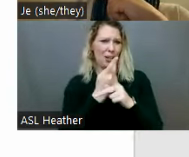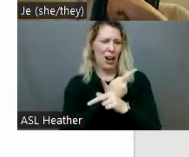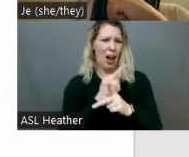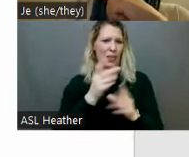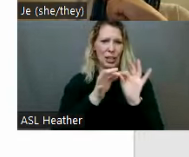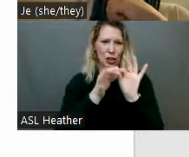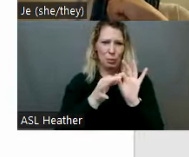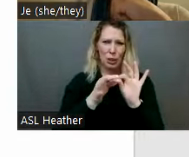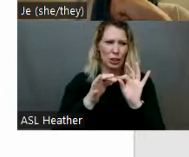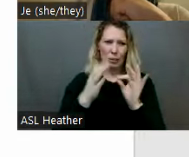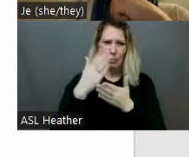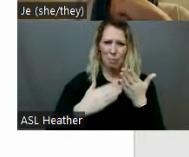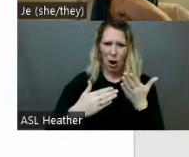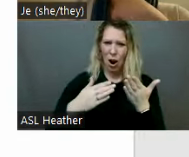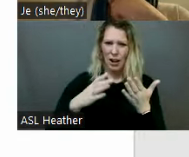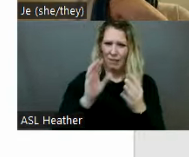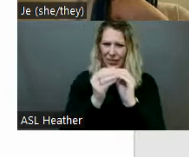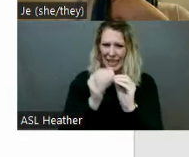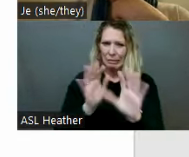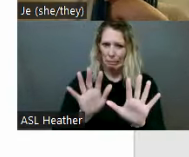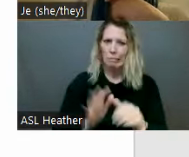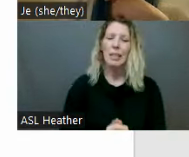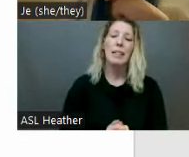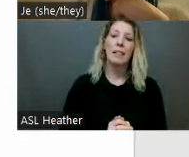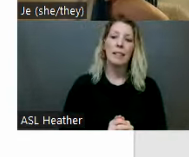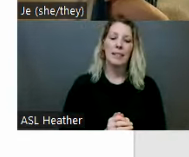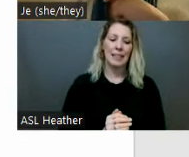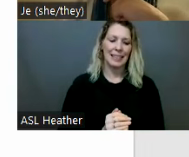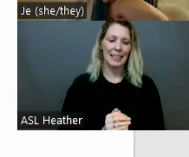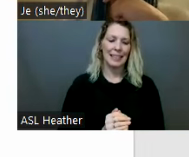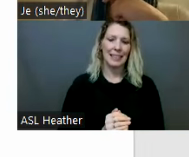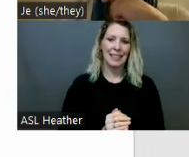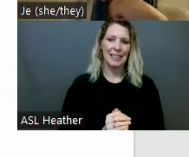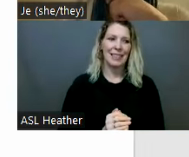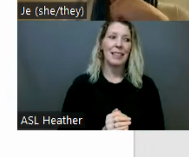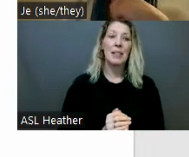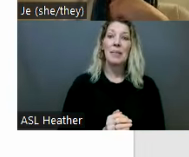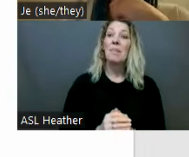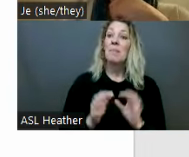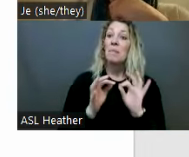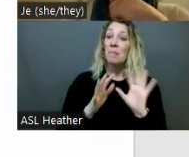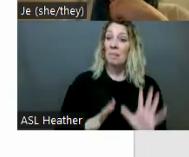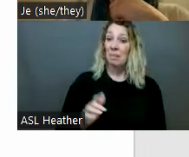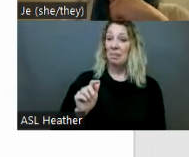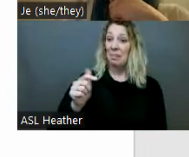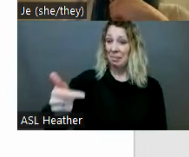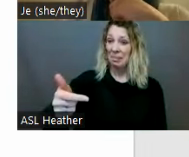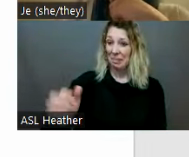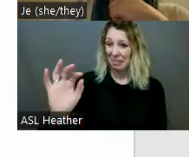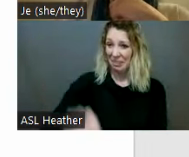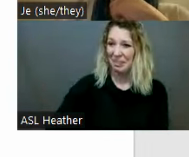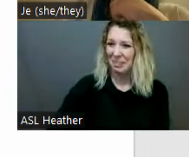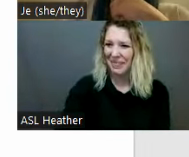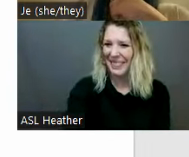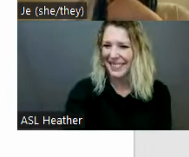fixed. Okay. And while we're here in a moment, if